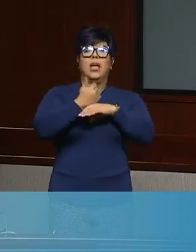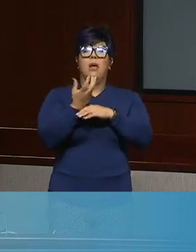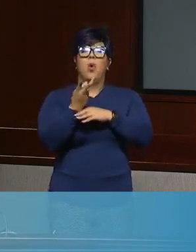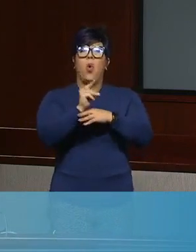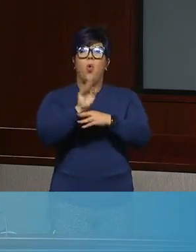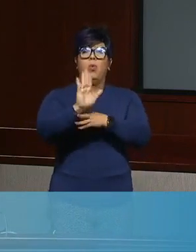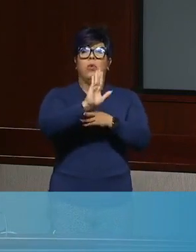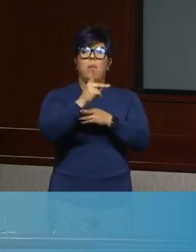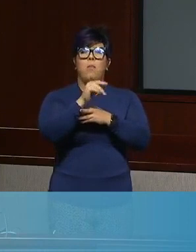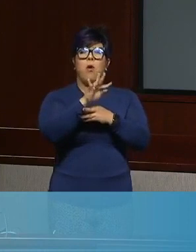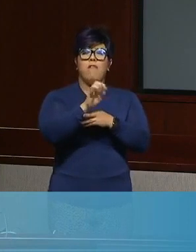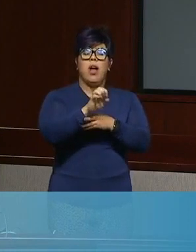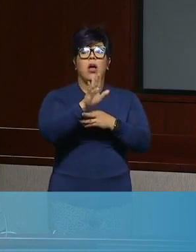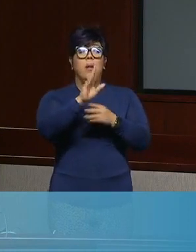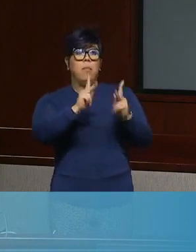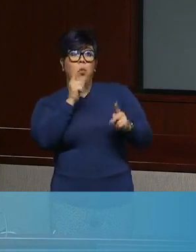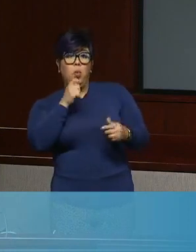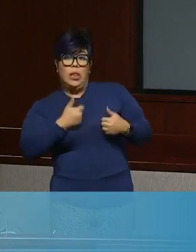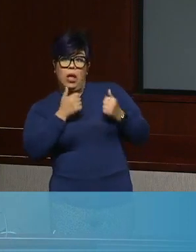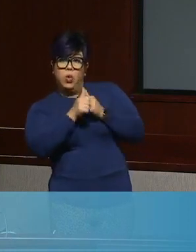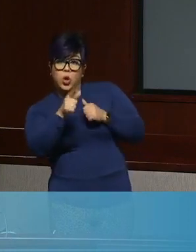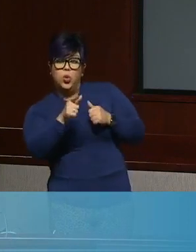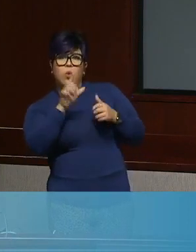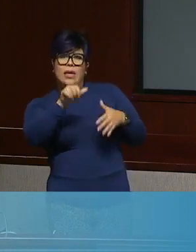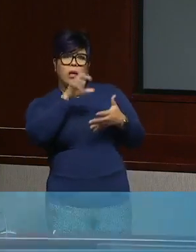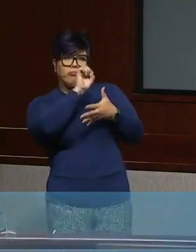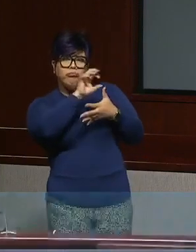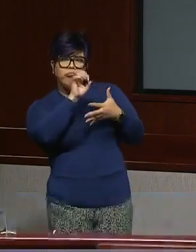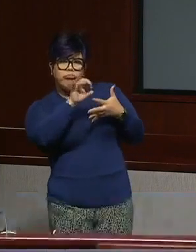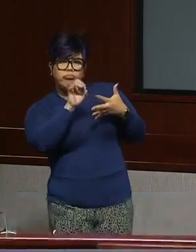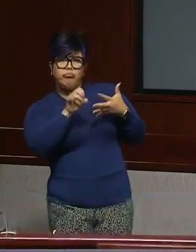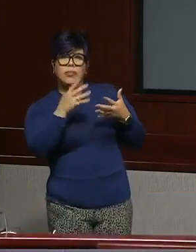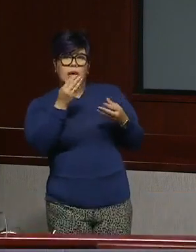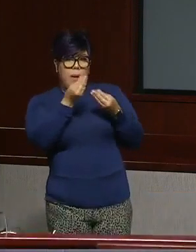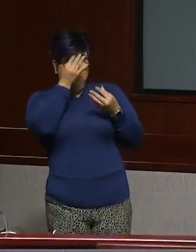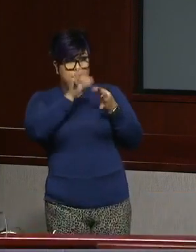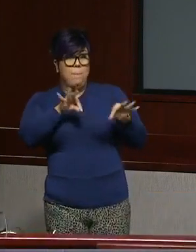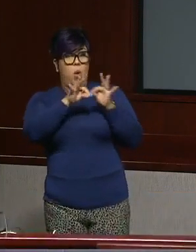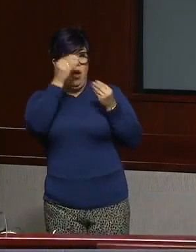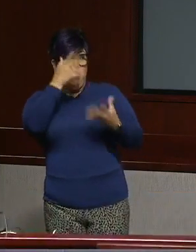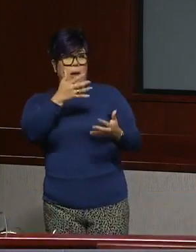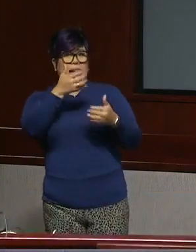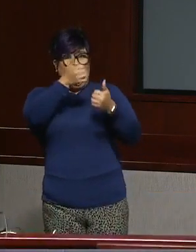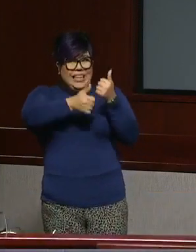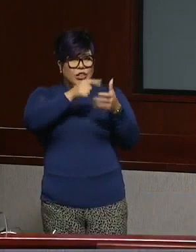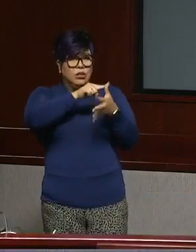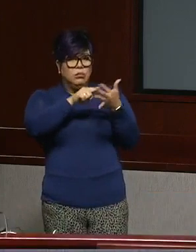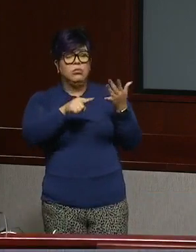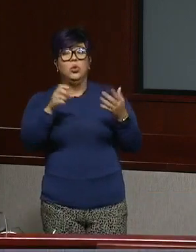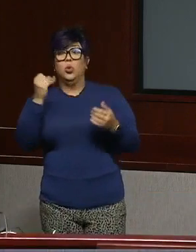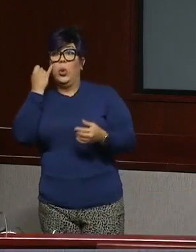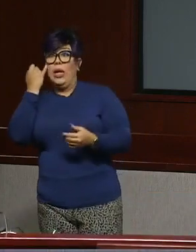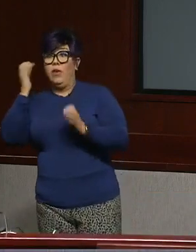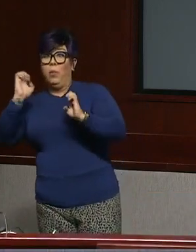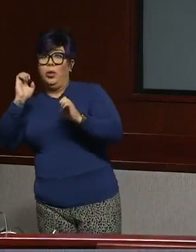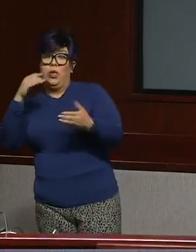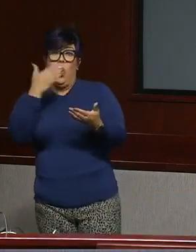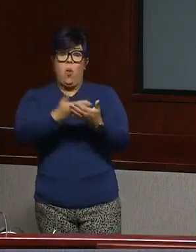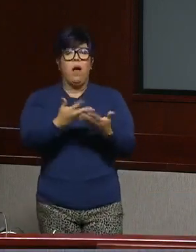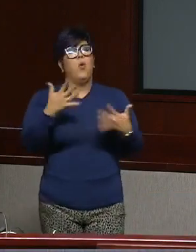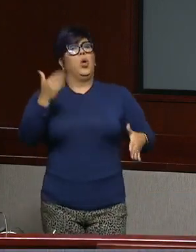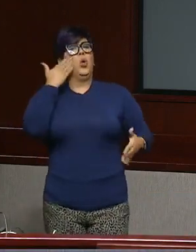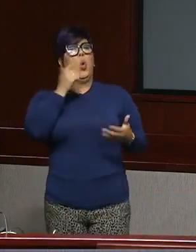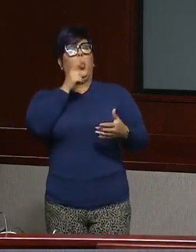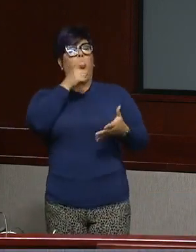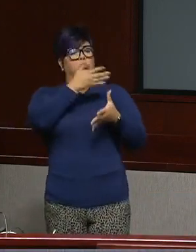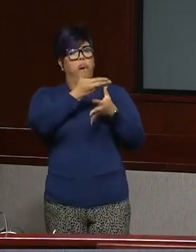individuals who live in your home, to share important information so the 911 dispatchers know who's there and if they have any special needs. It also